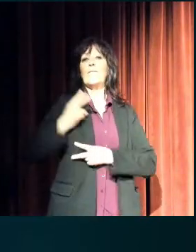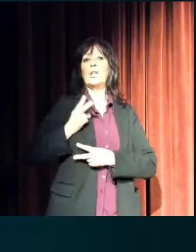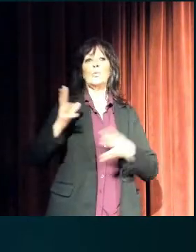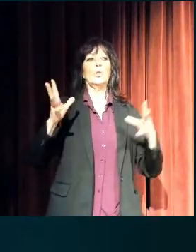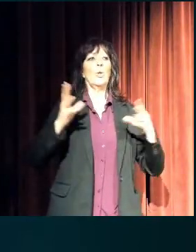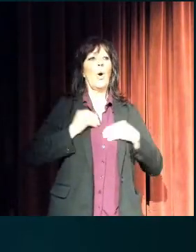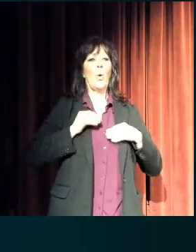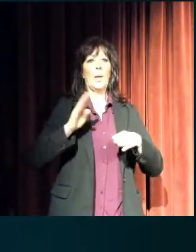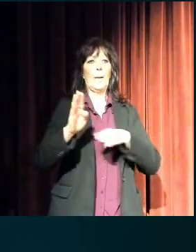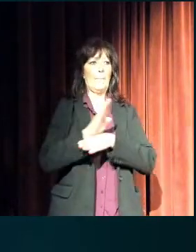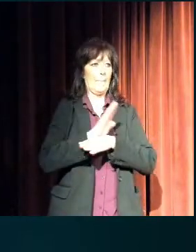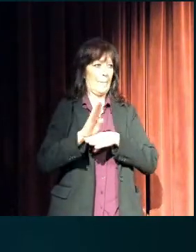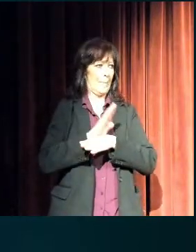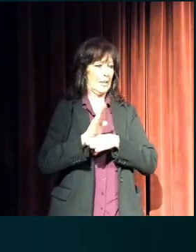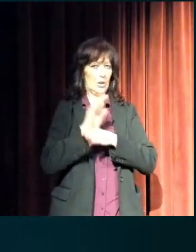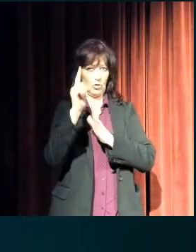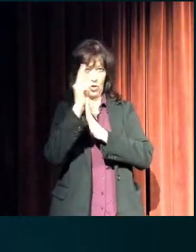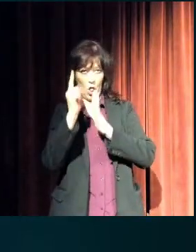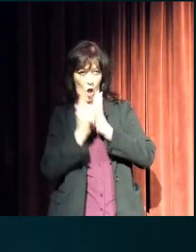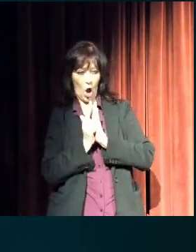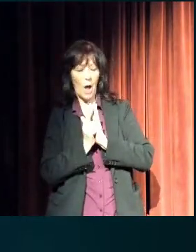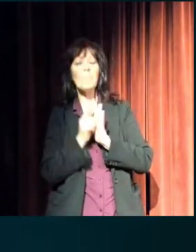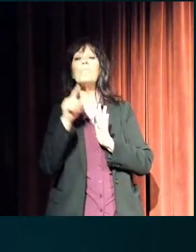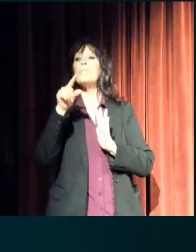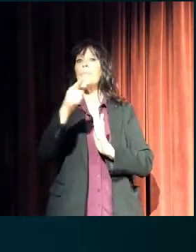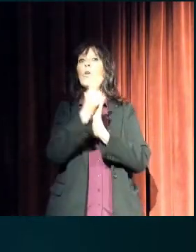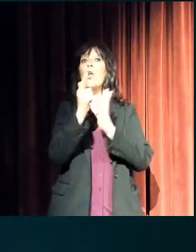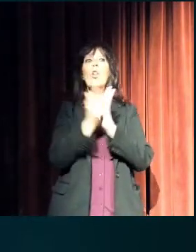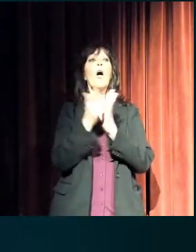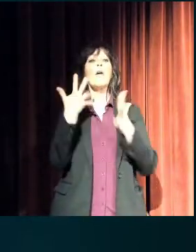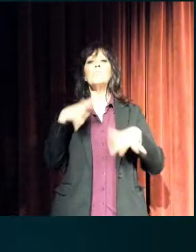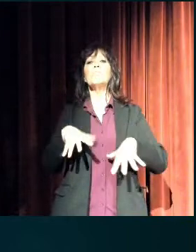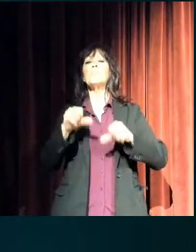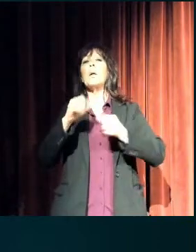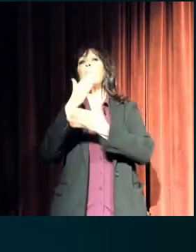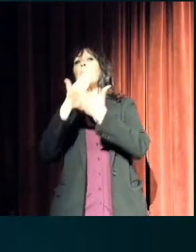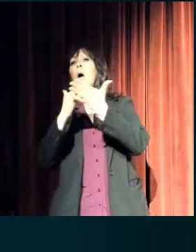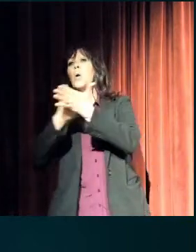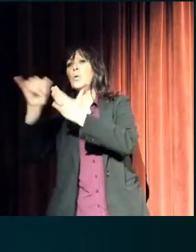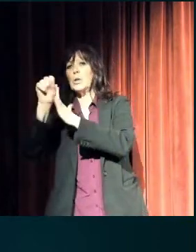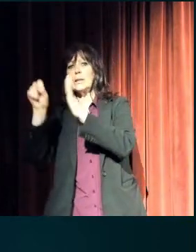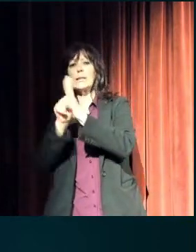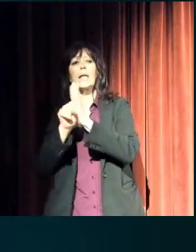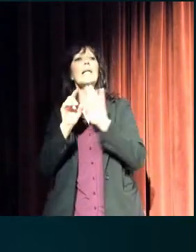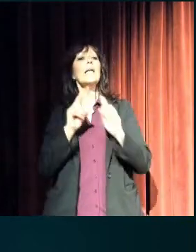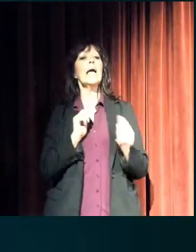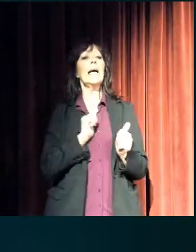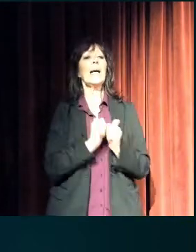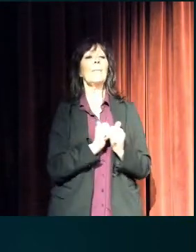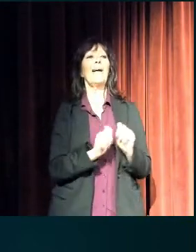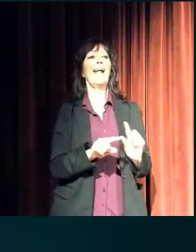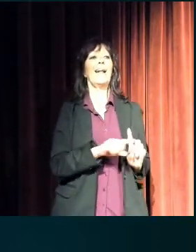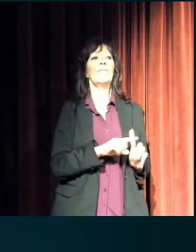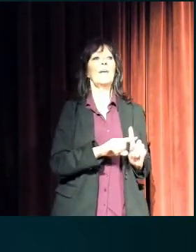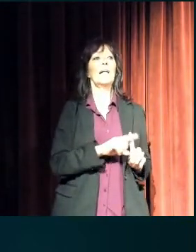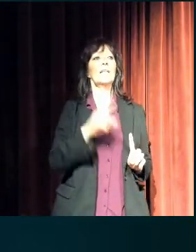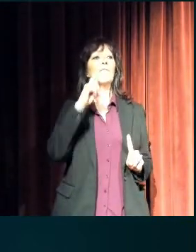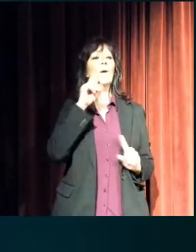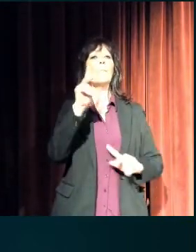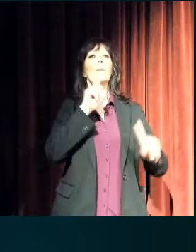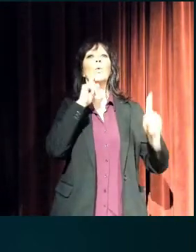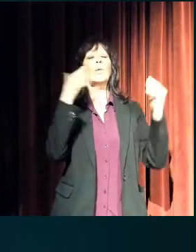local law. These laws, which have already been adopted in parts of New York State, give a competitive advantage to those who've made